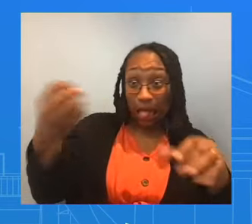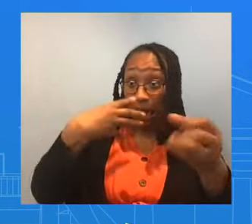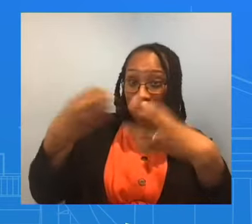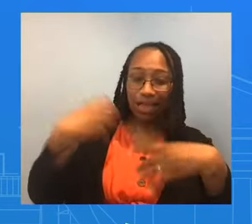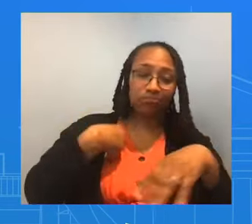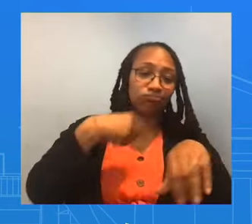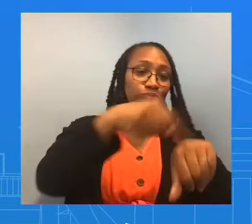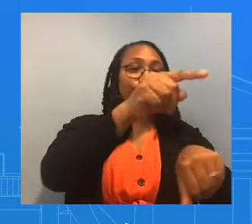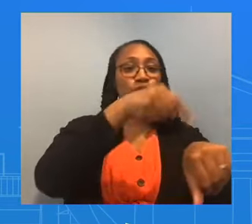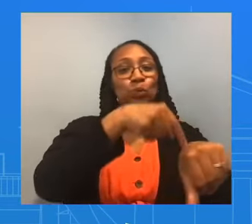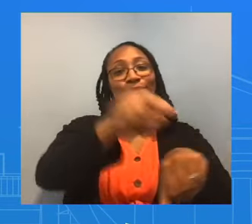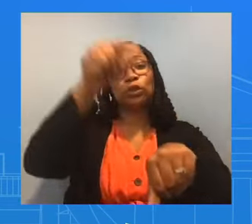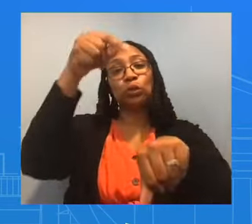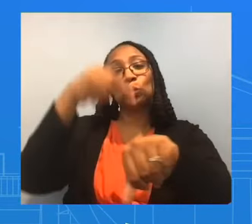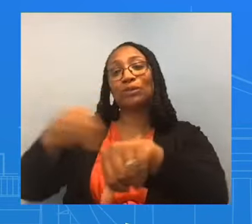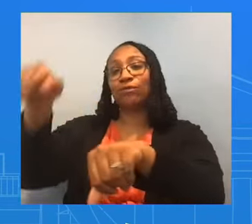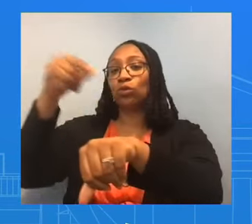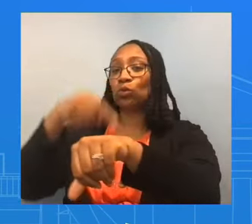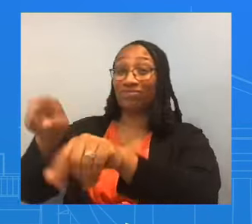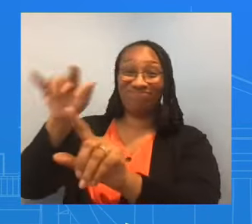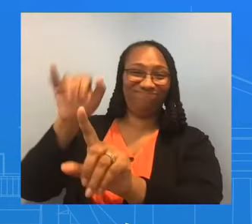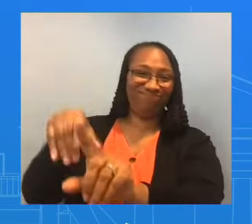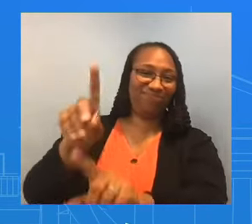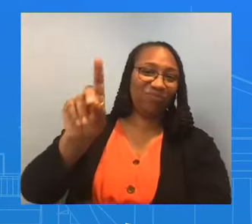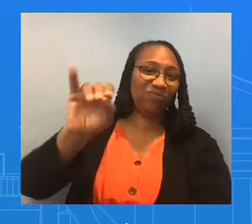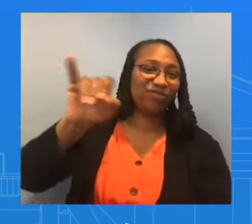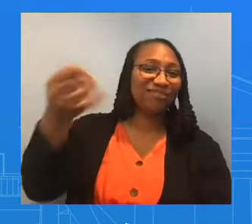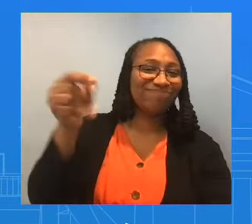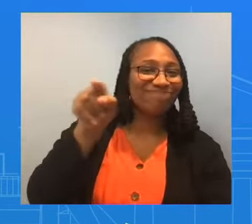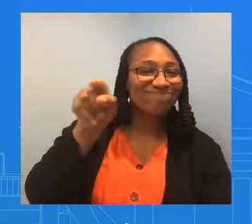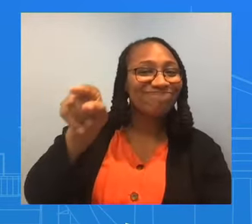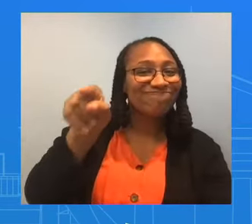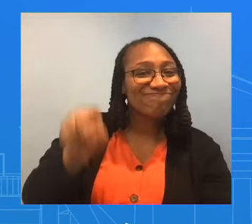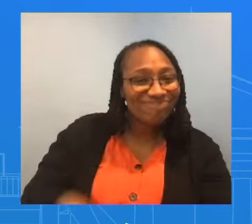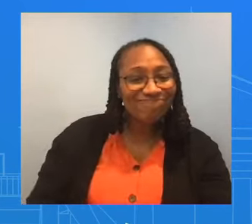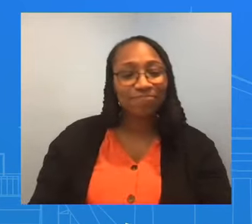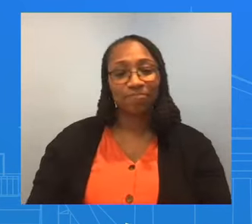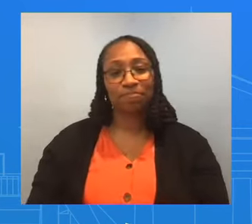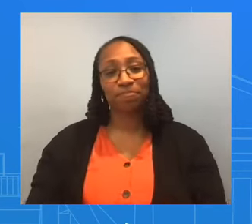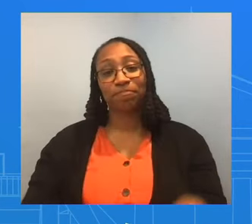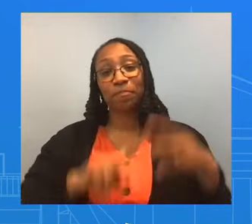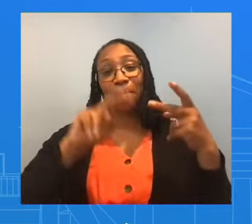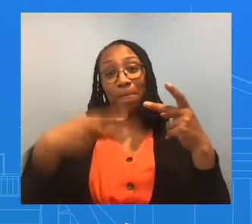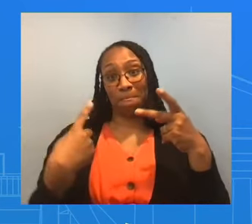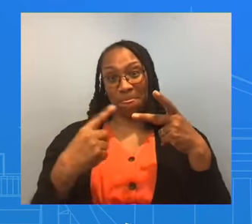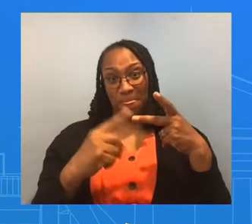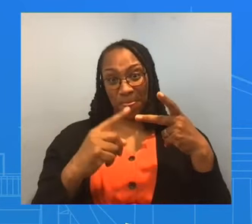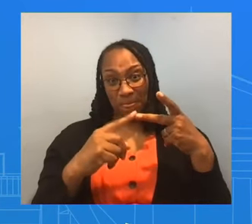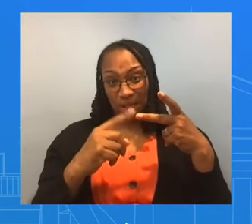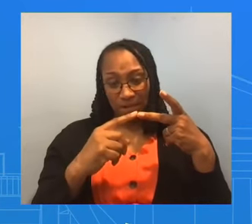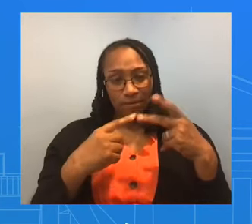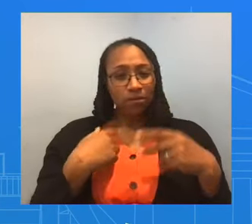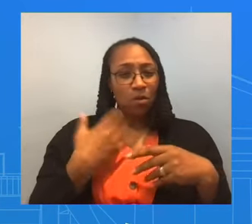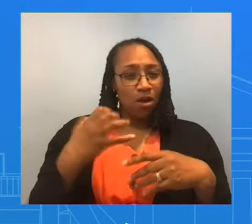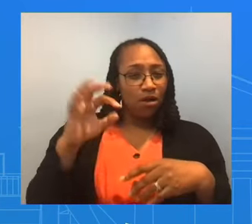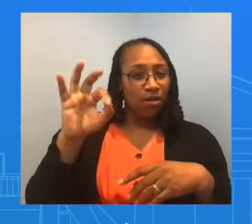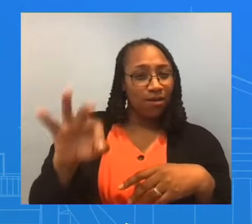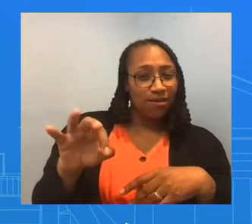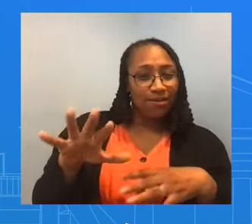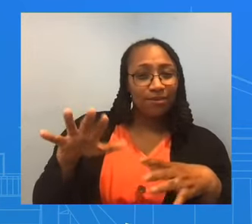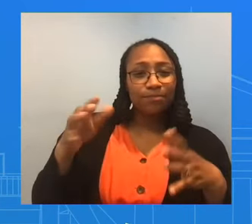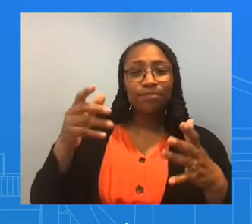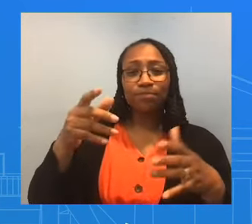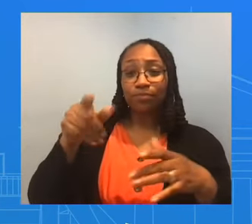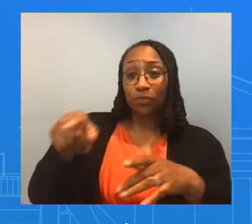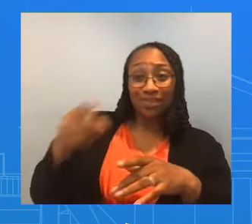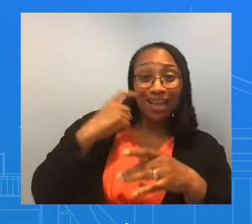that I do want to say, you didn't really ask me, but as it relates to what we're hearing, the criticism that we're hearing, look, and this is